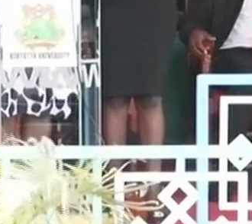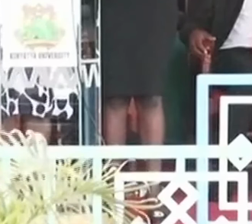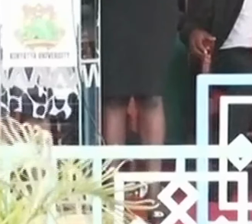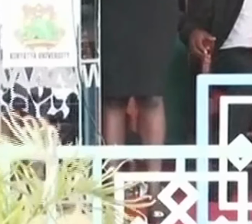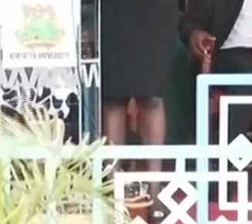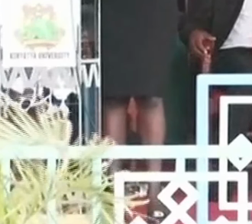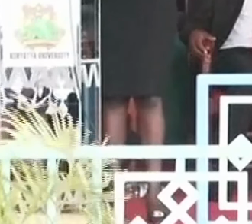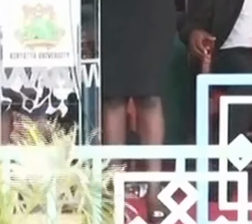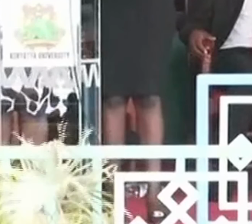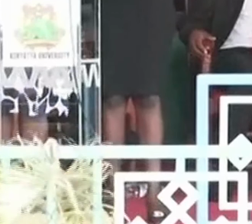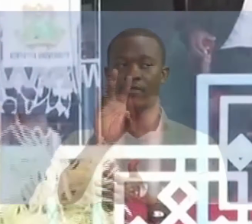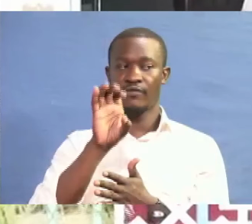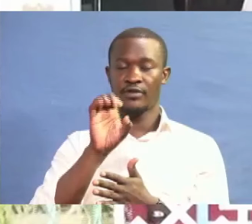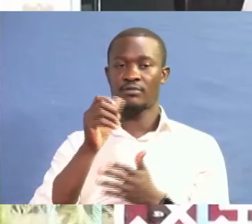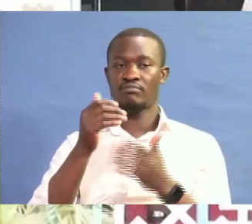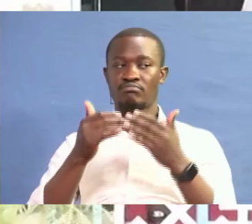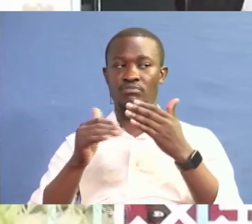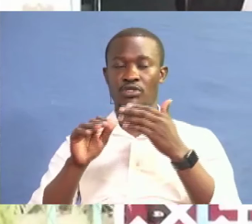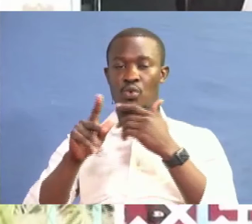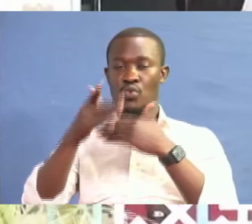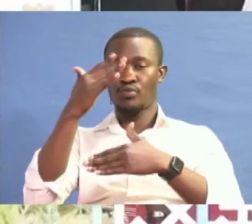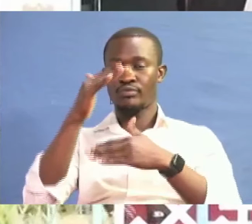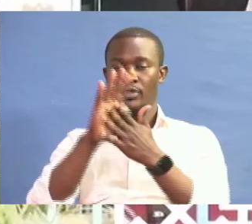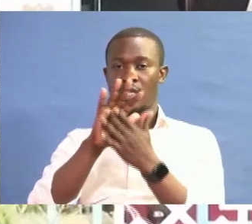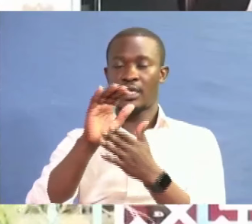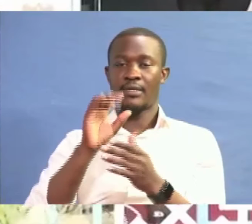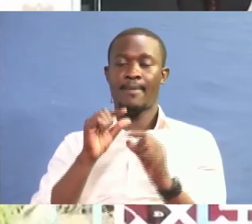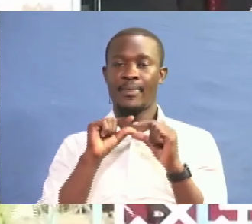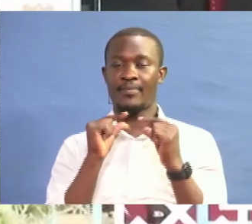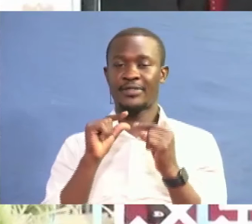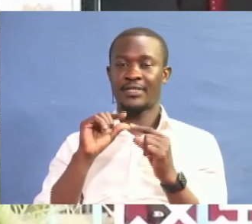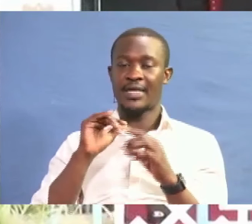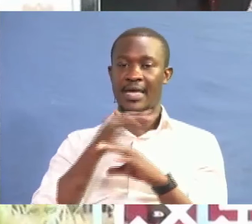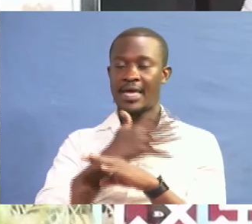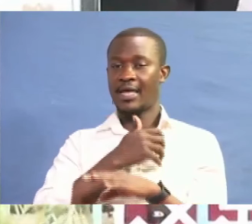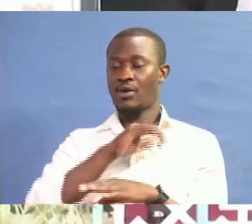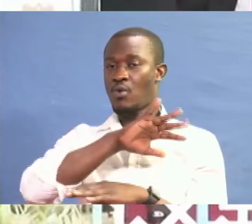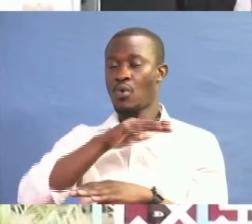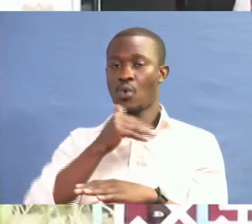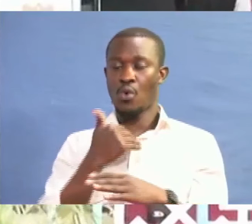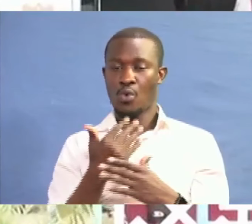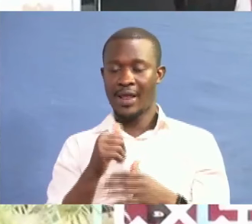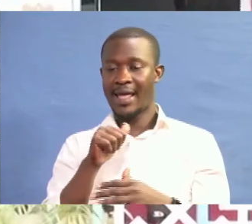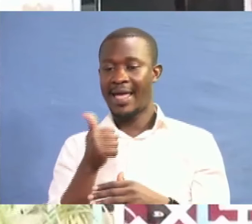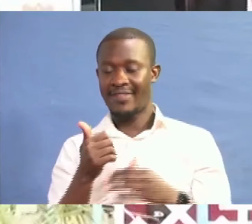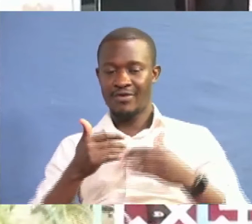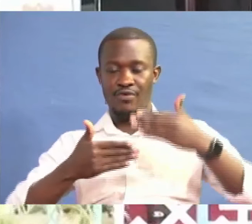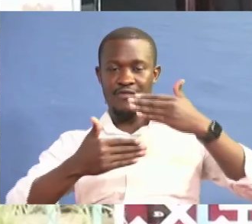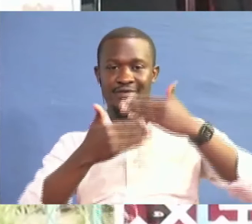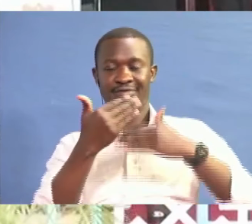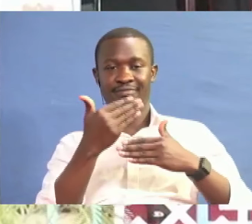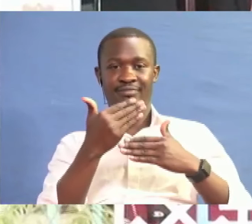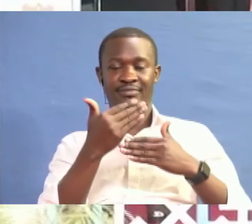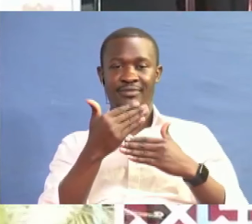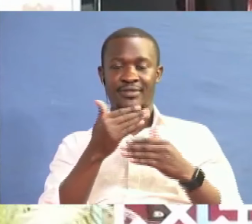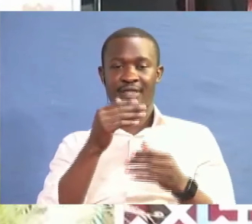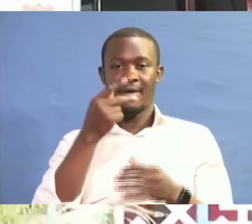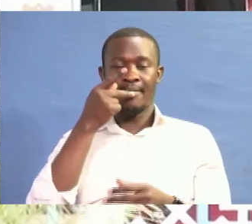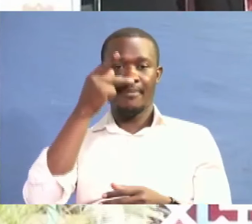Chancellor of Kenyatta University, the clergy, and all other VCs of other universities,